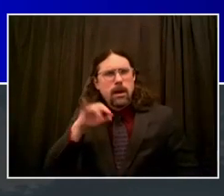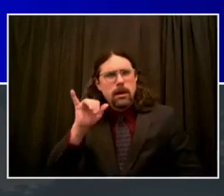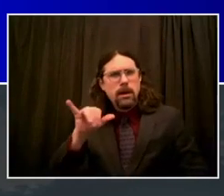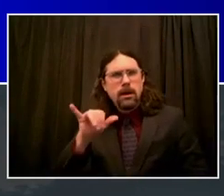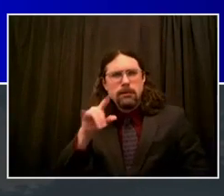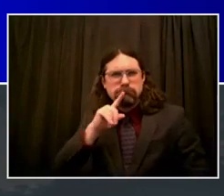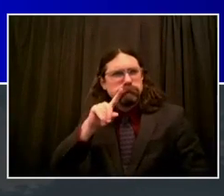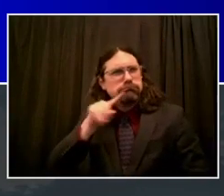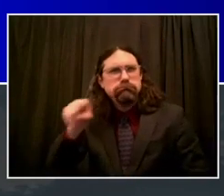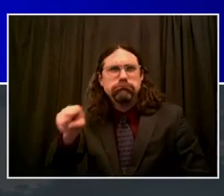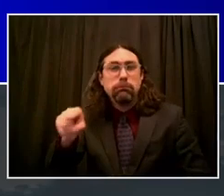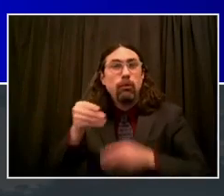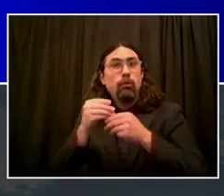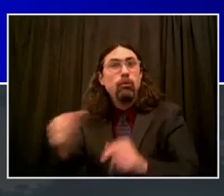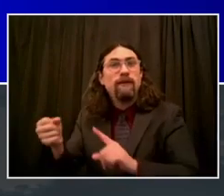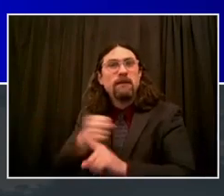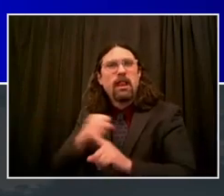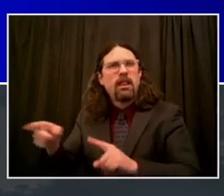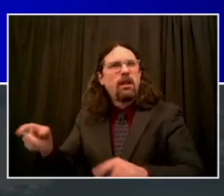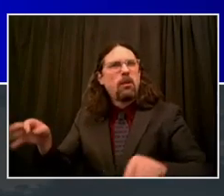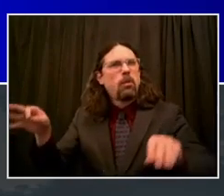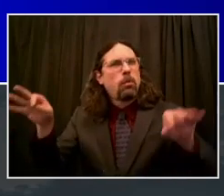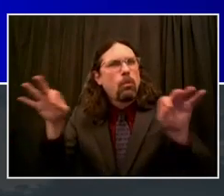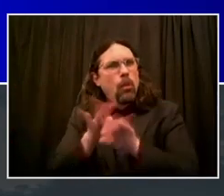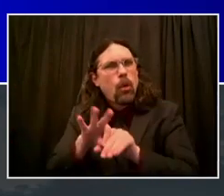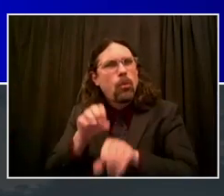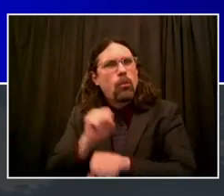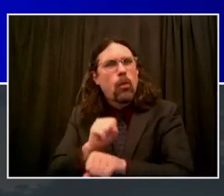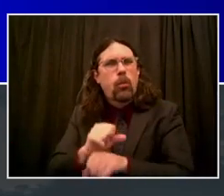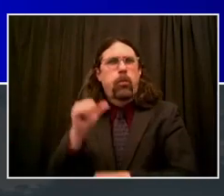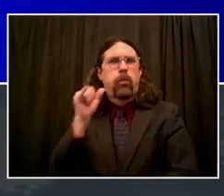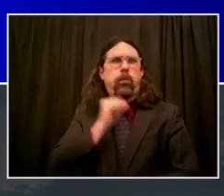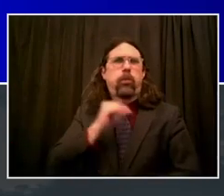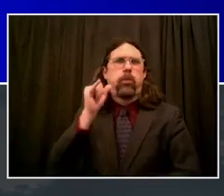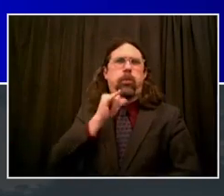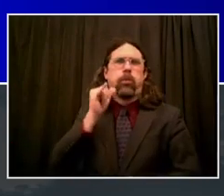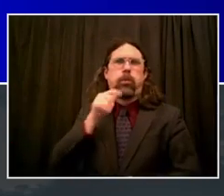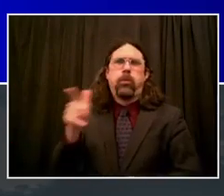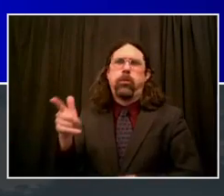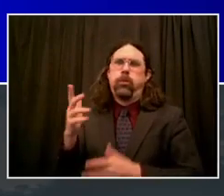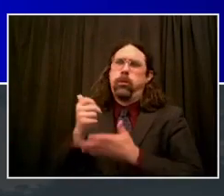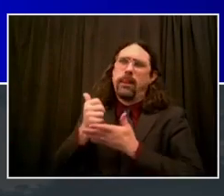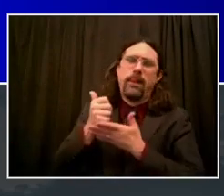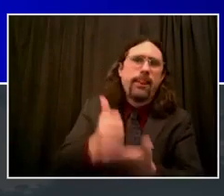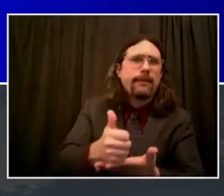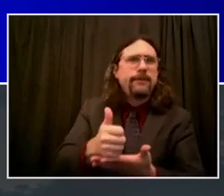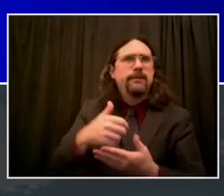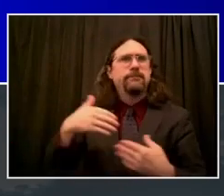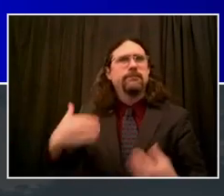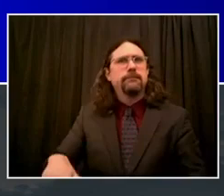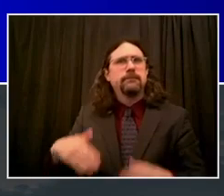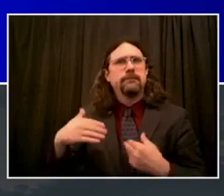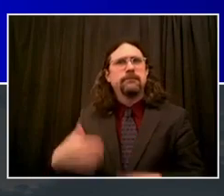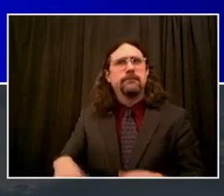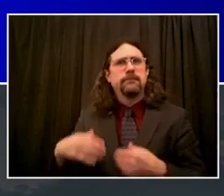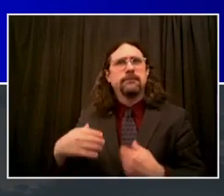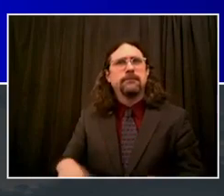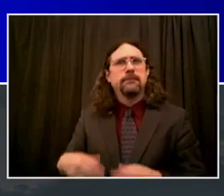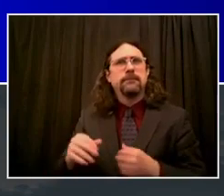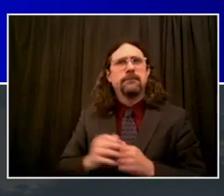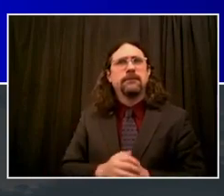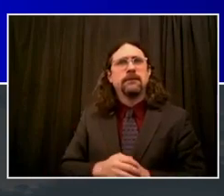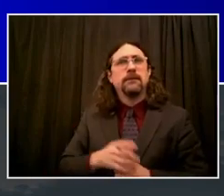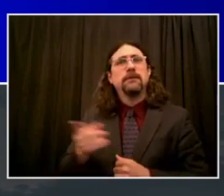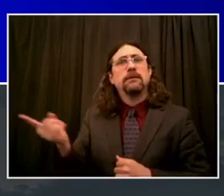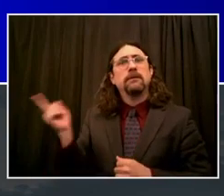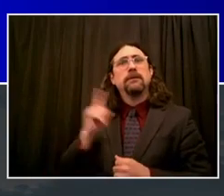original concept, but it also has so much to say about community leaders and community members coming together to solve a